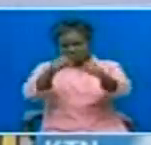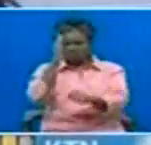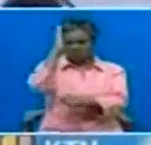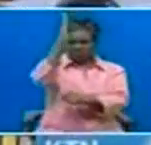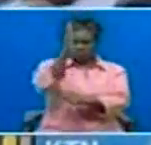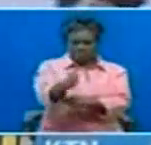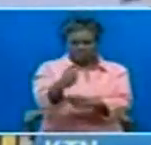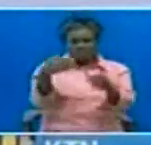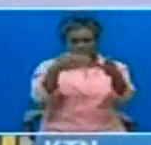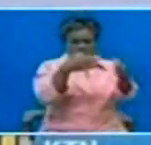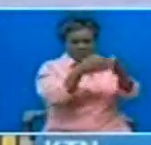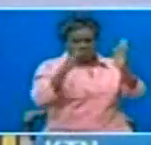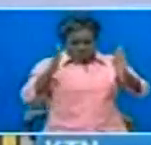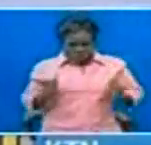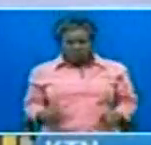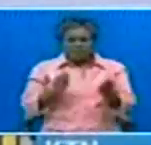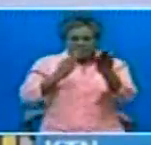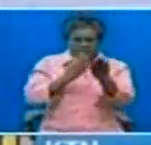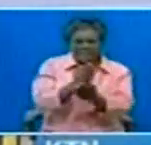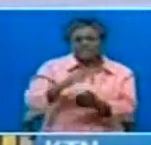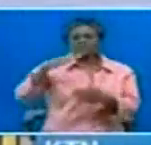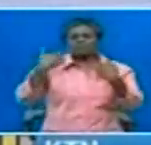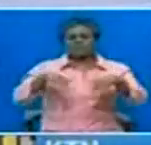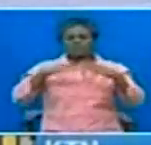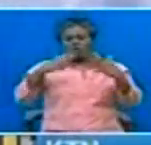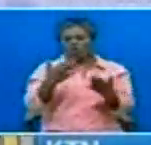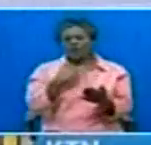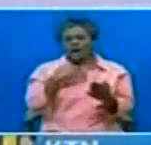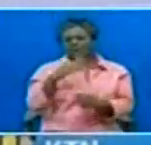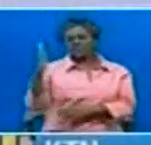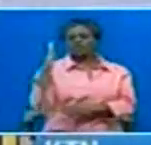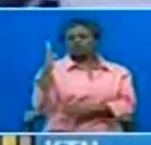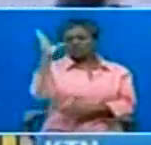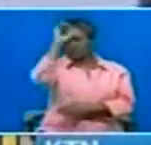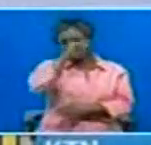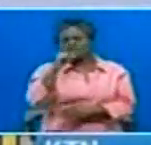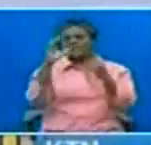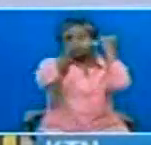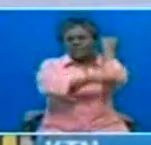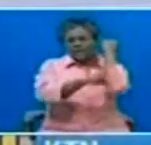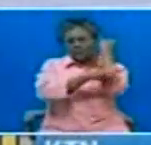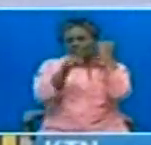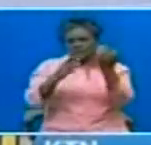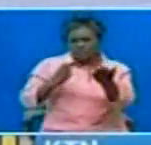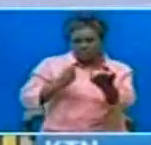direct infringement of the human rights of the people of the country, or the recent security lapses in the country is a